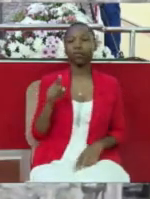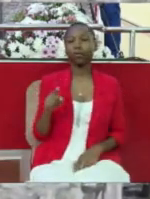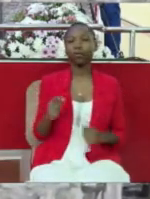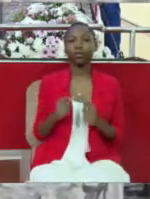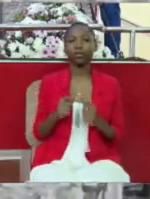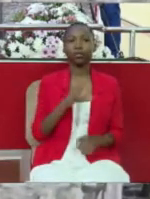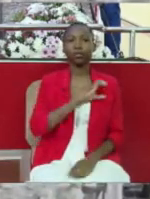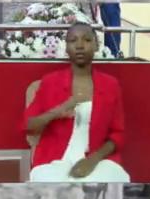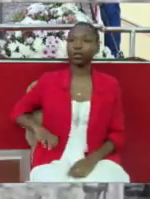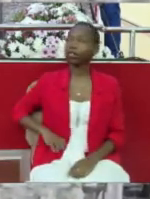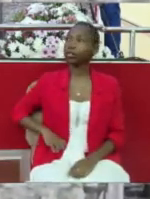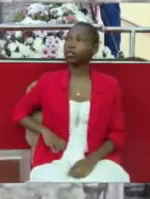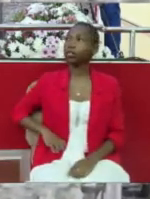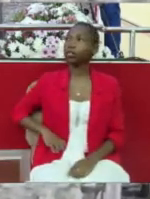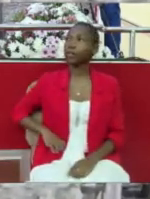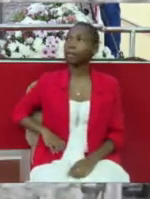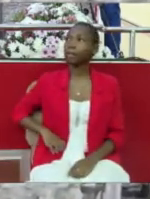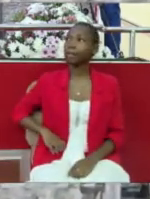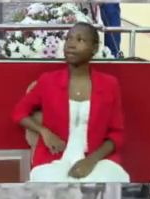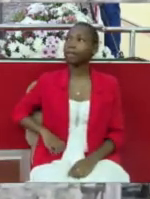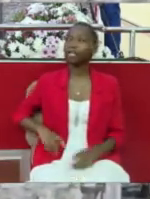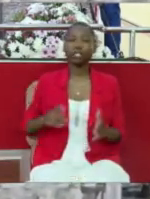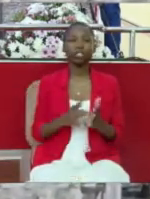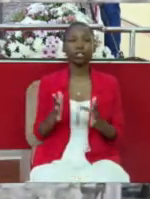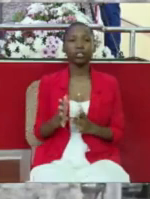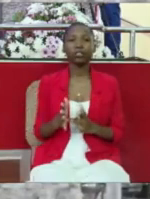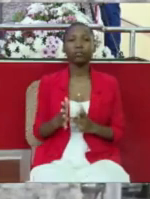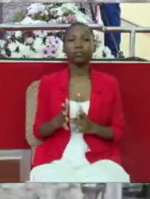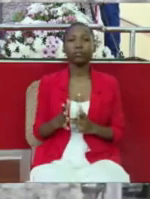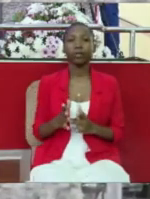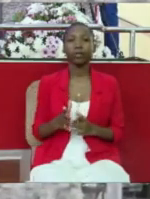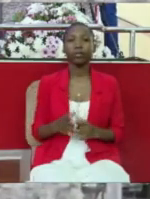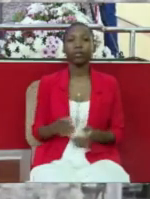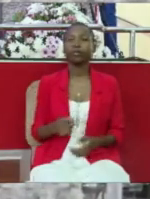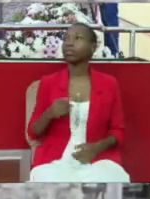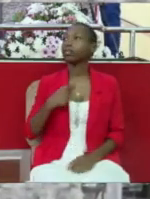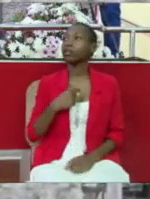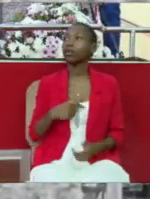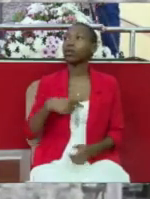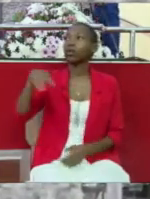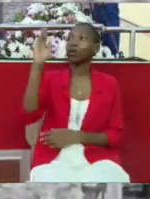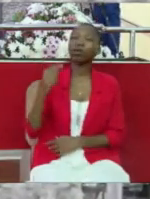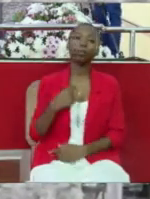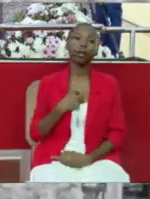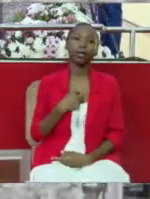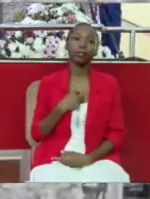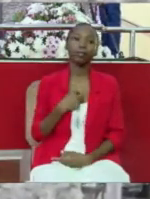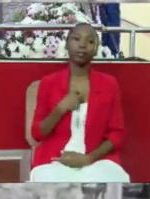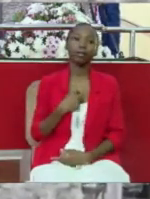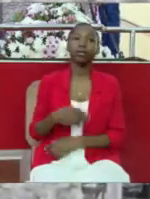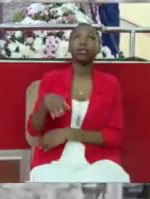declare Jesus is king. Tangaze Yesu ndiye Bwana. That Jesus Yesu is my Lord. Ndiye Bwana wangu. Jesus Yesu is my king.